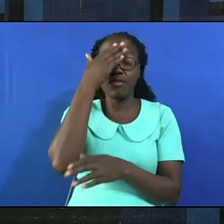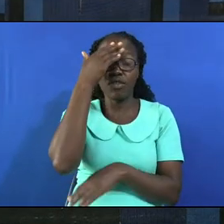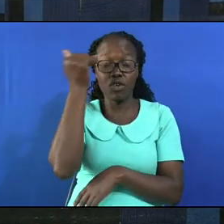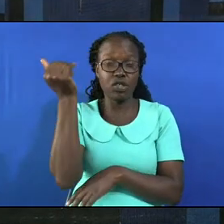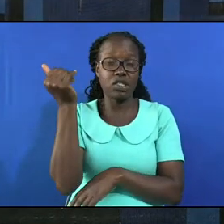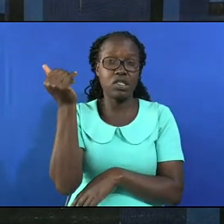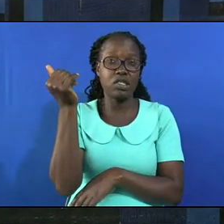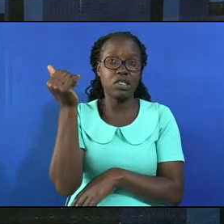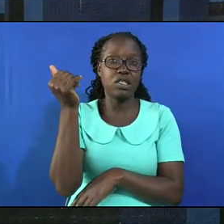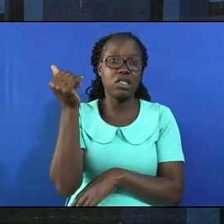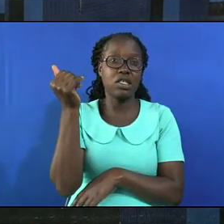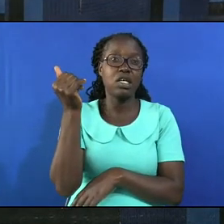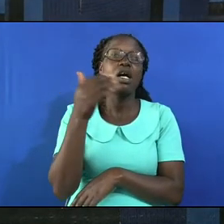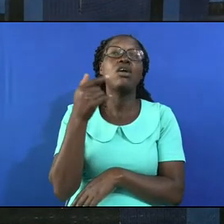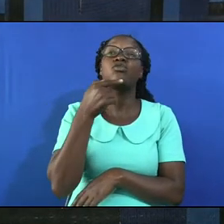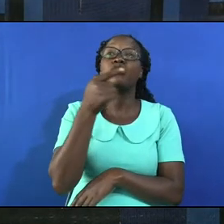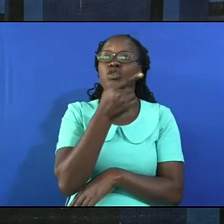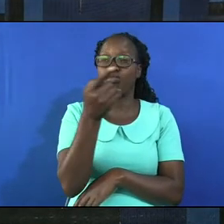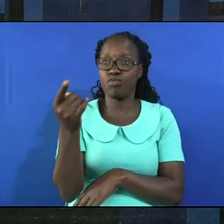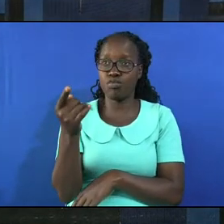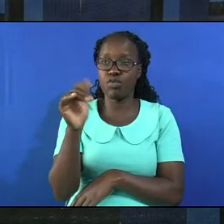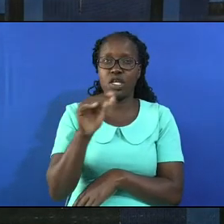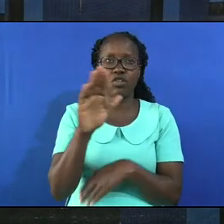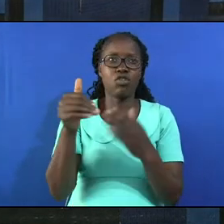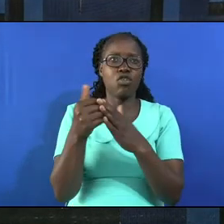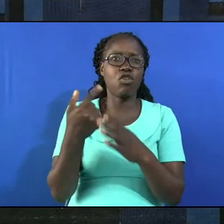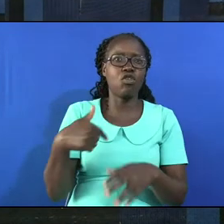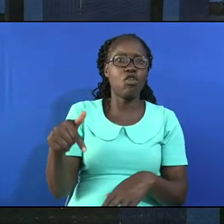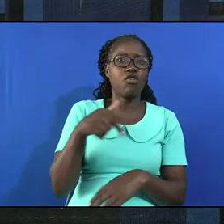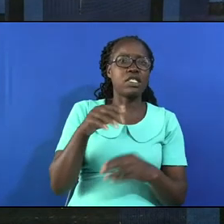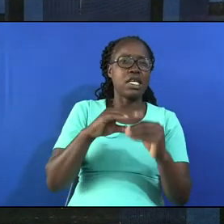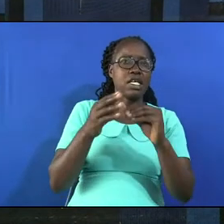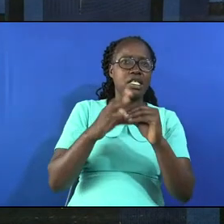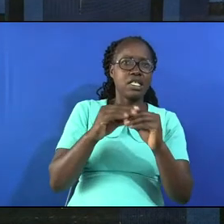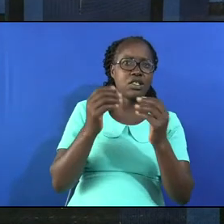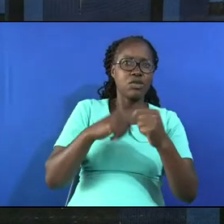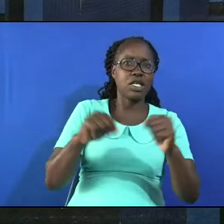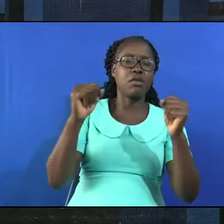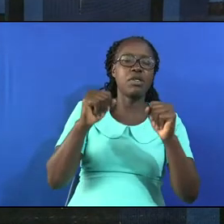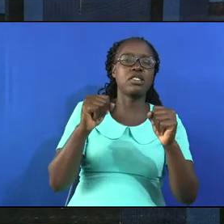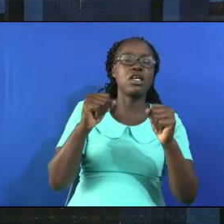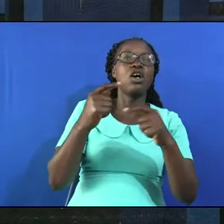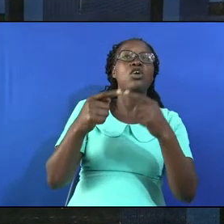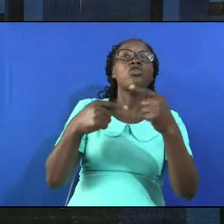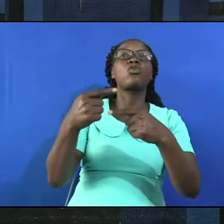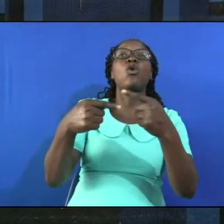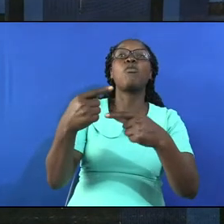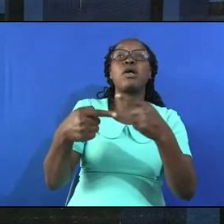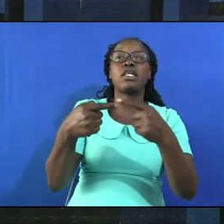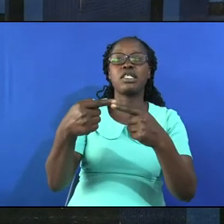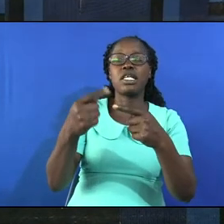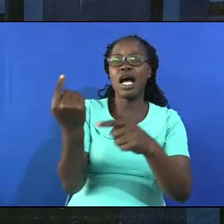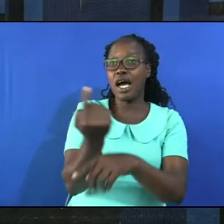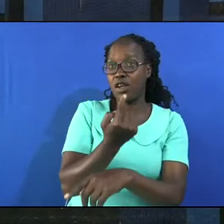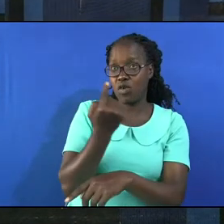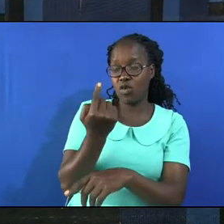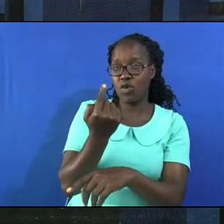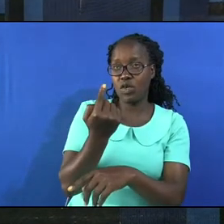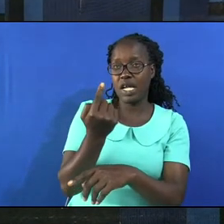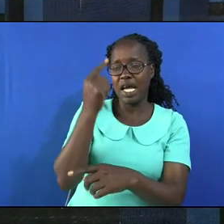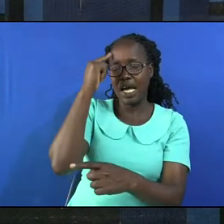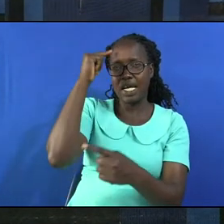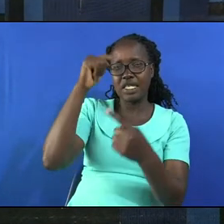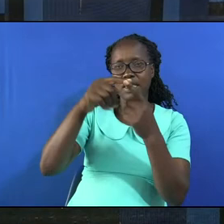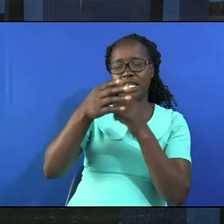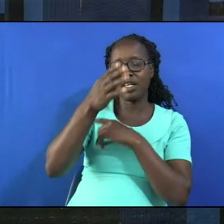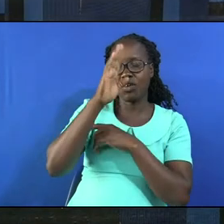forgot. I want to tell you that all of us are created with capacity to operate alone